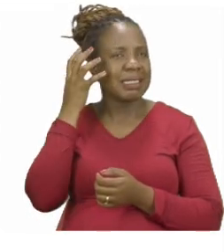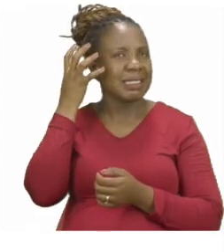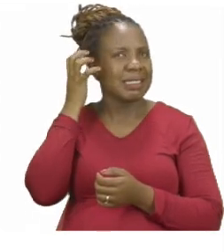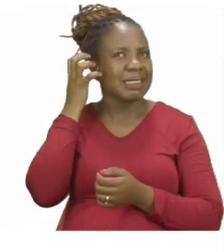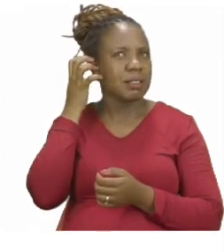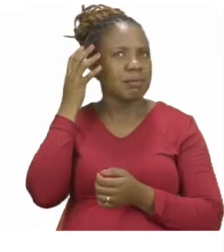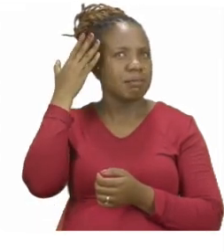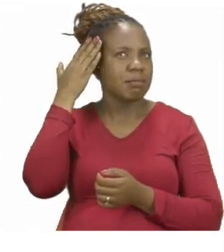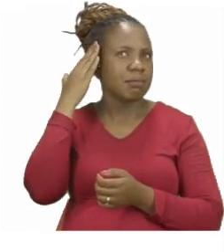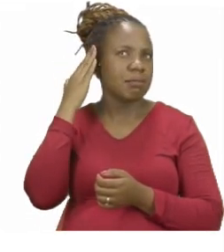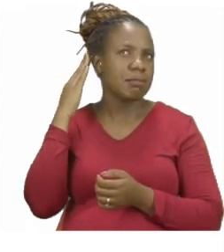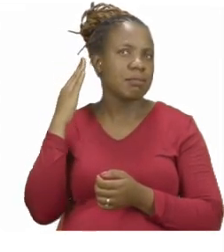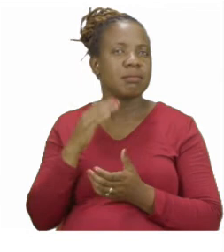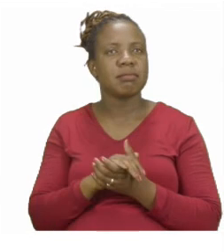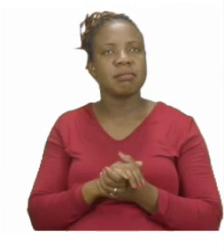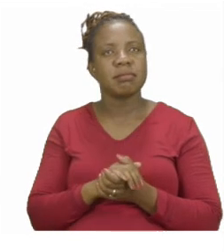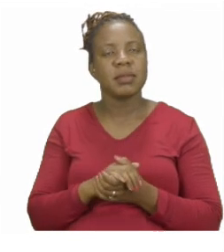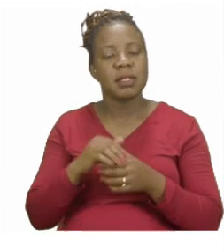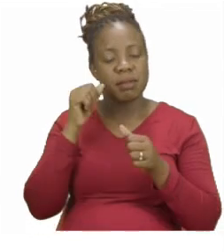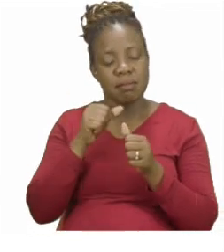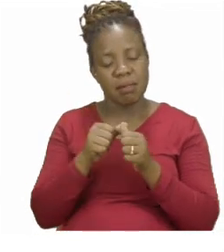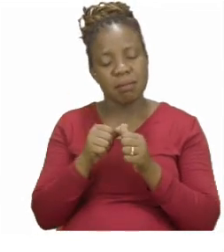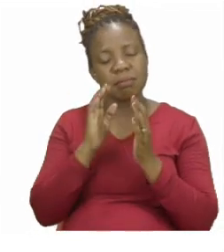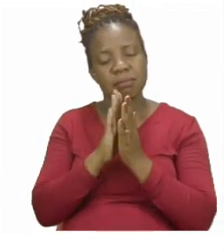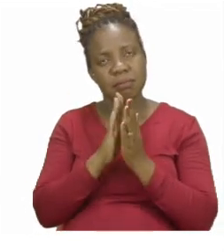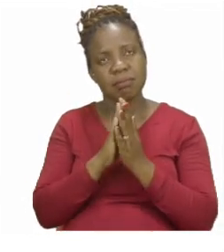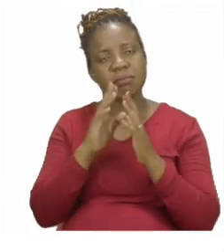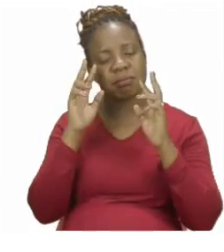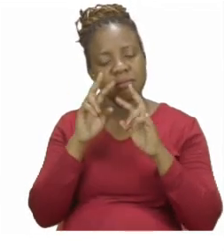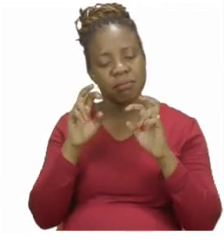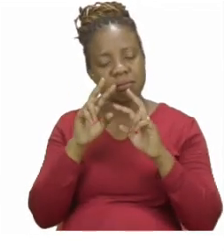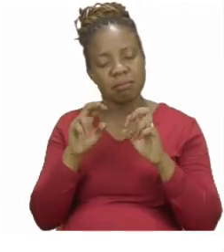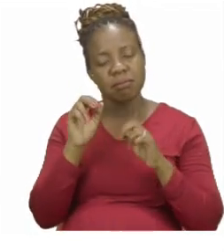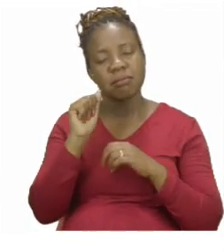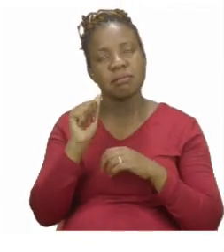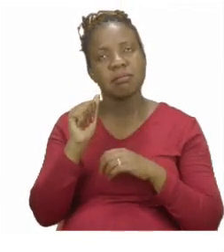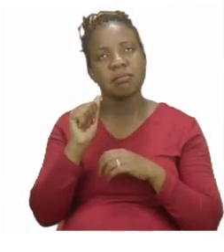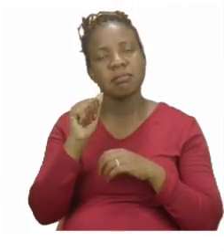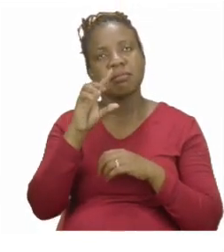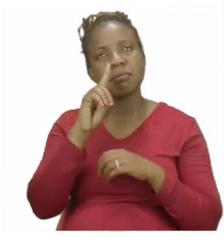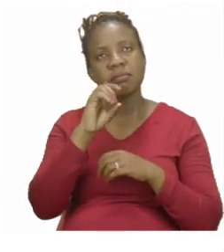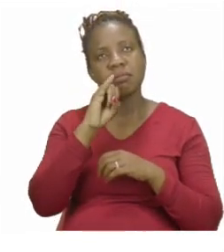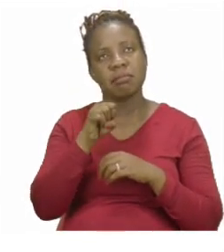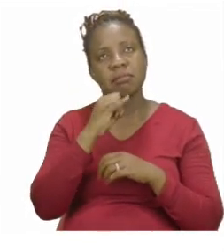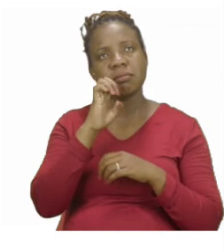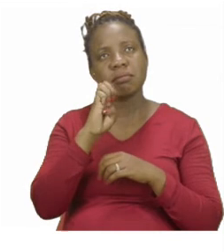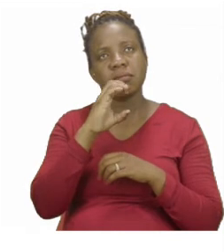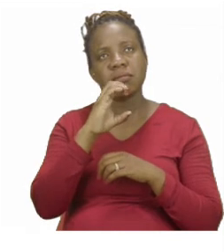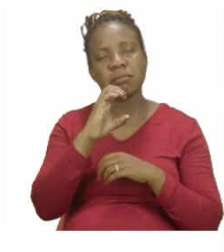again, we have to find the adjective. We have to find the word